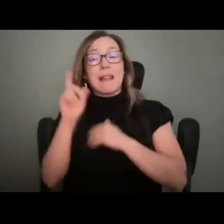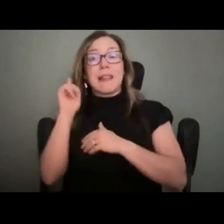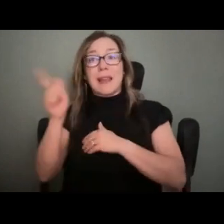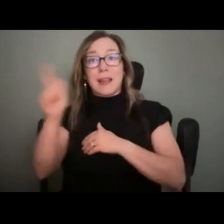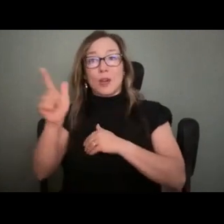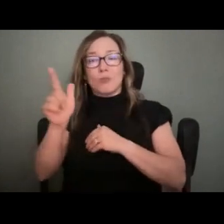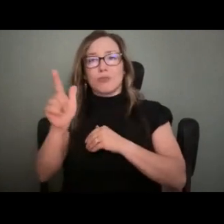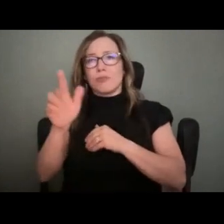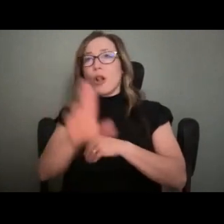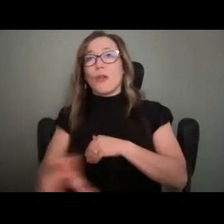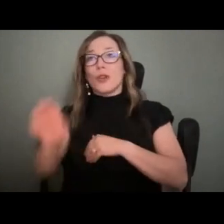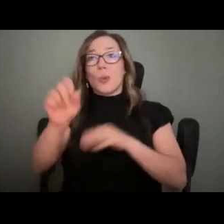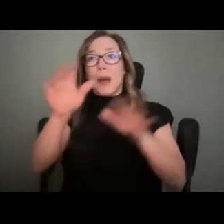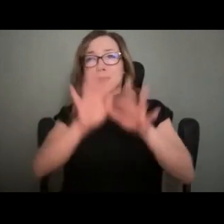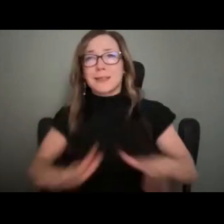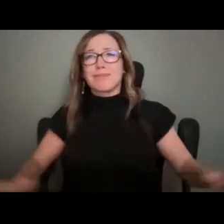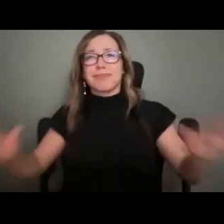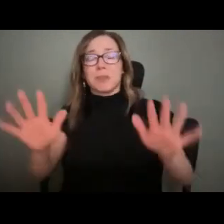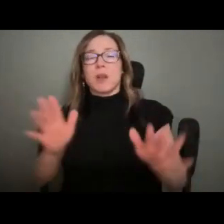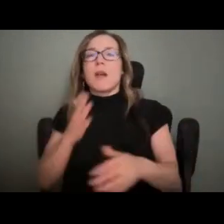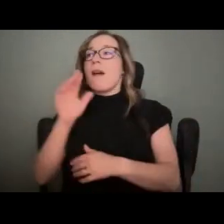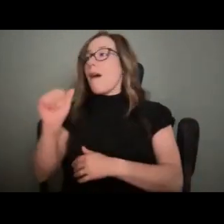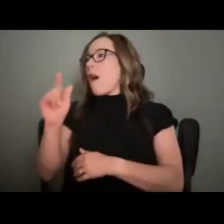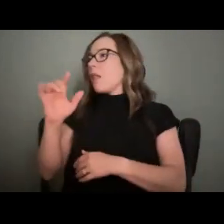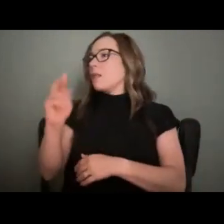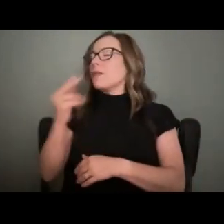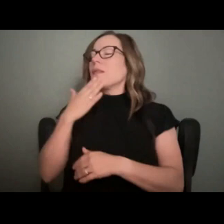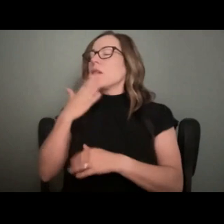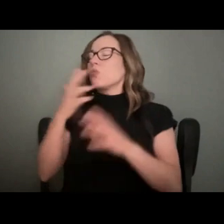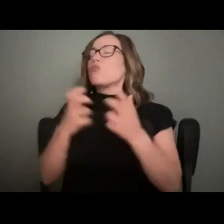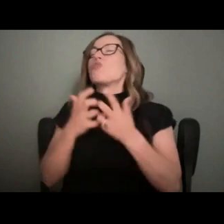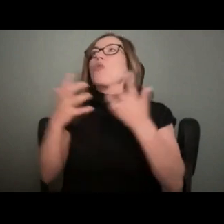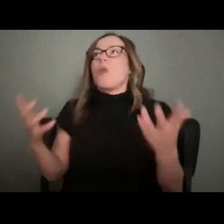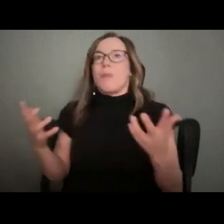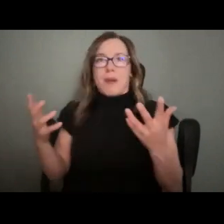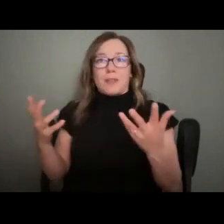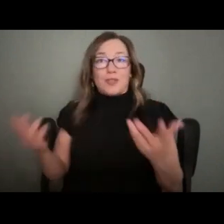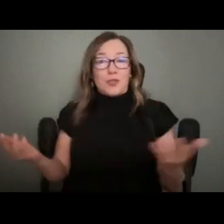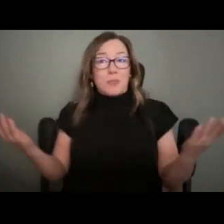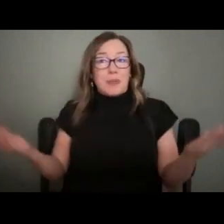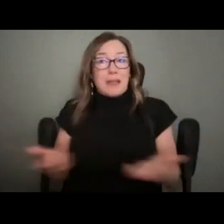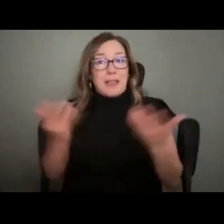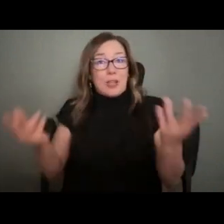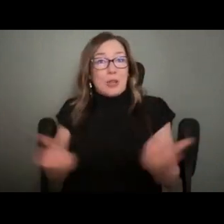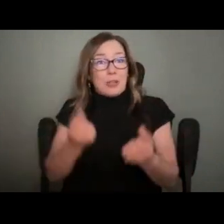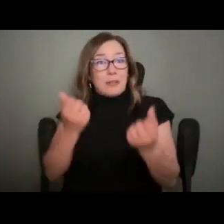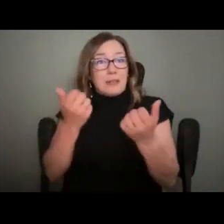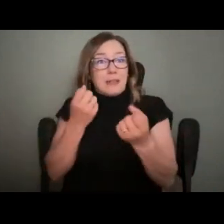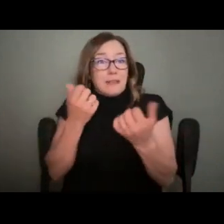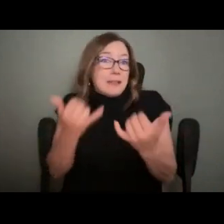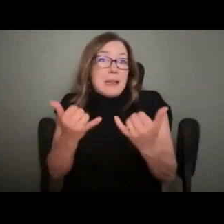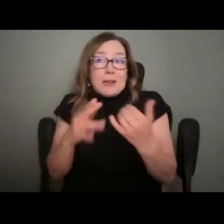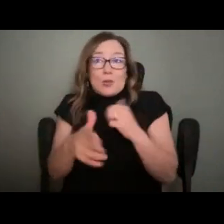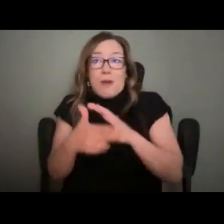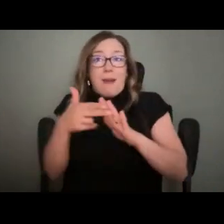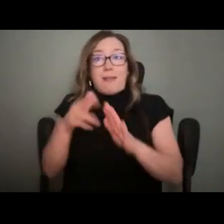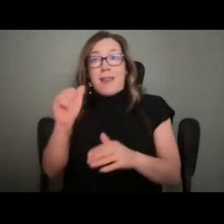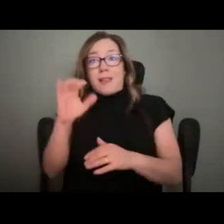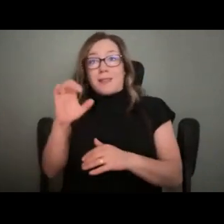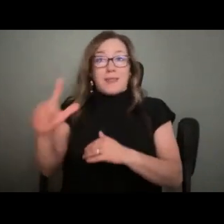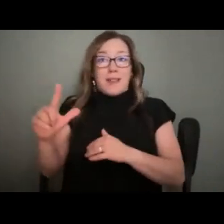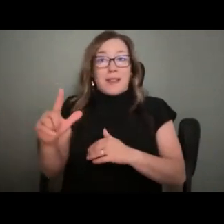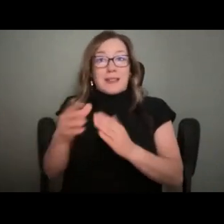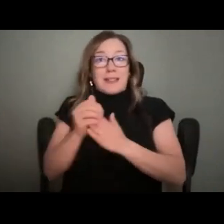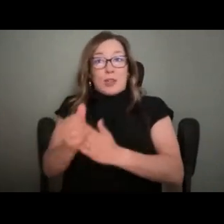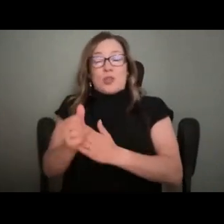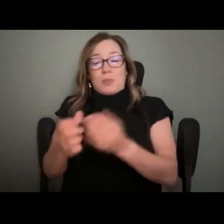country. Allison, thank you so much for being with us today to highlight ACL's leadership in supporting family